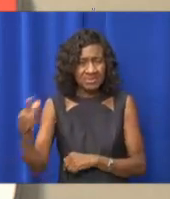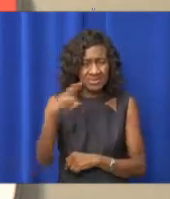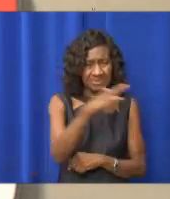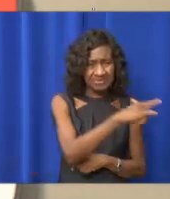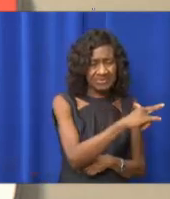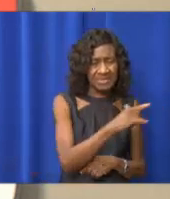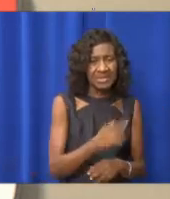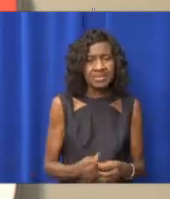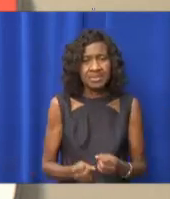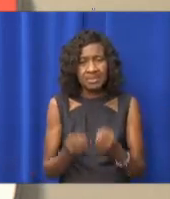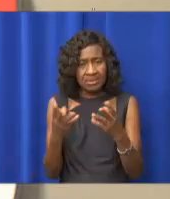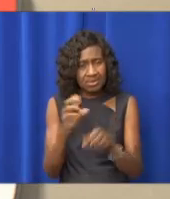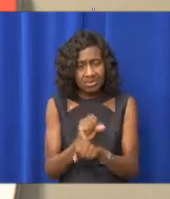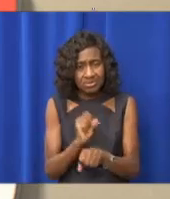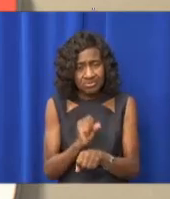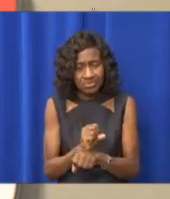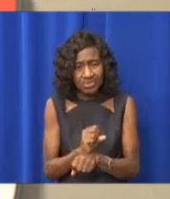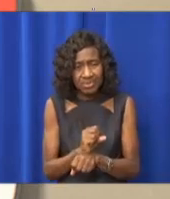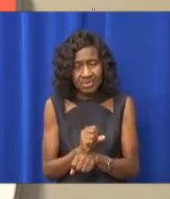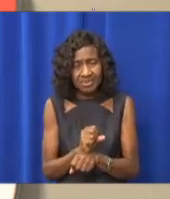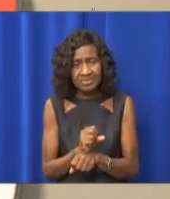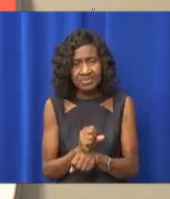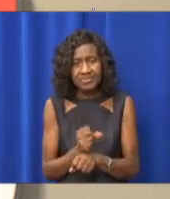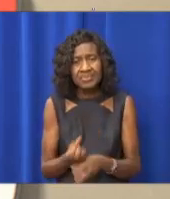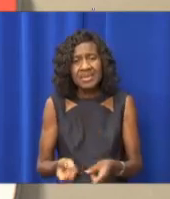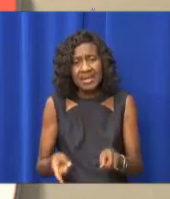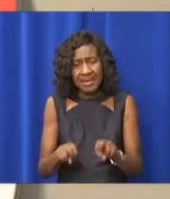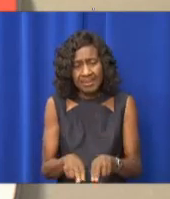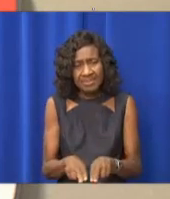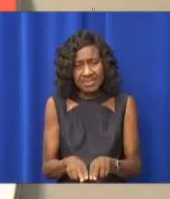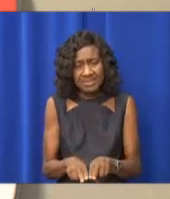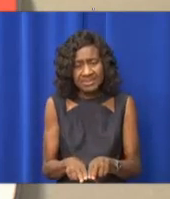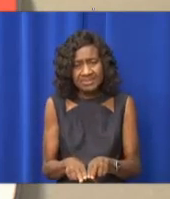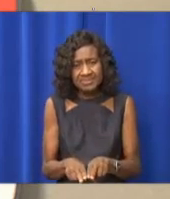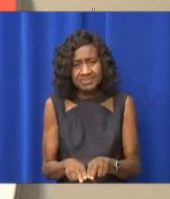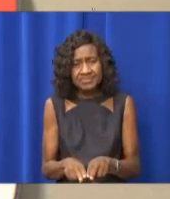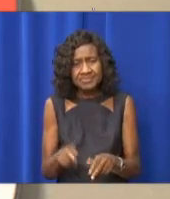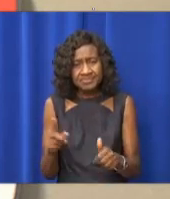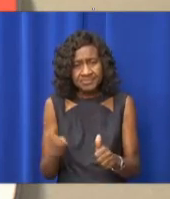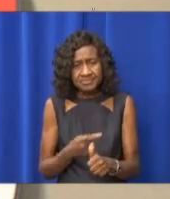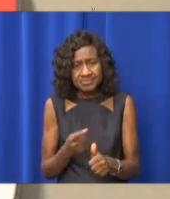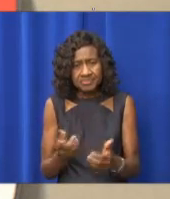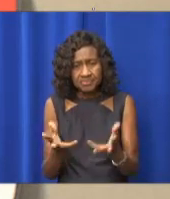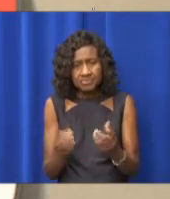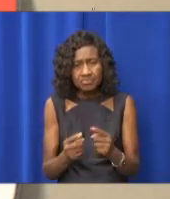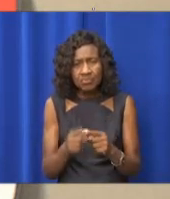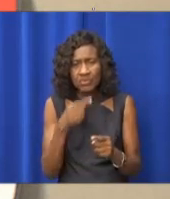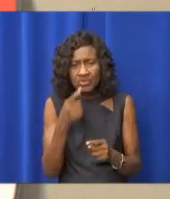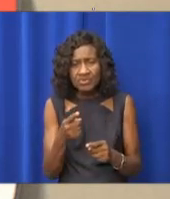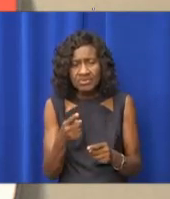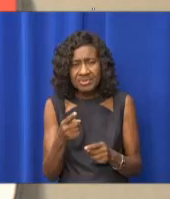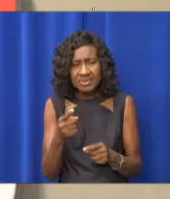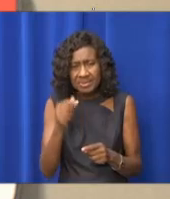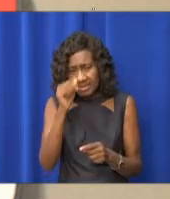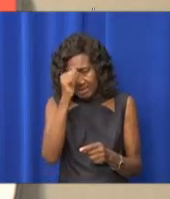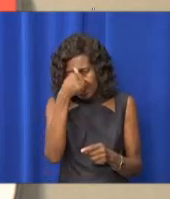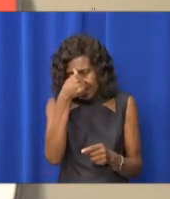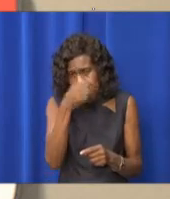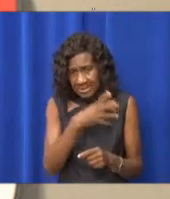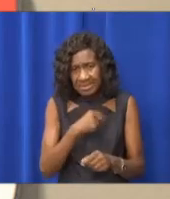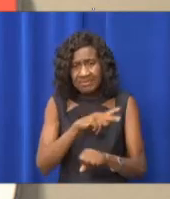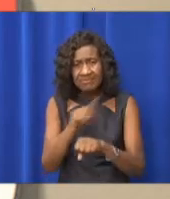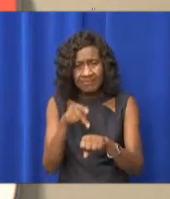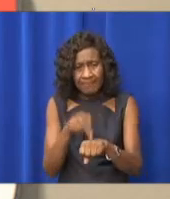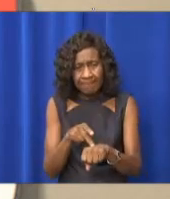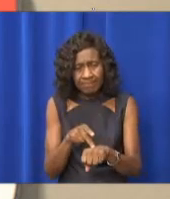on behind the scenes. First of all, I would like to reassure Indian and Filipino nationals that we're